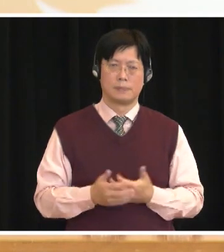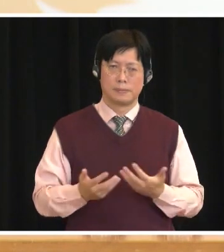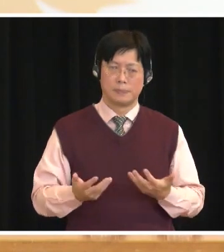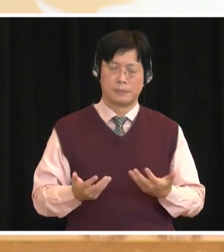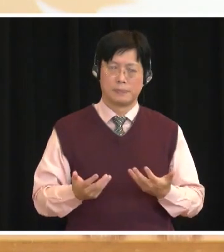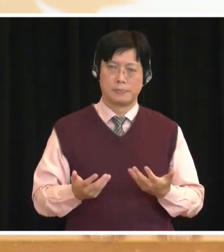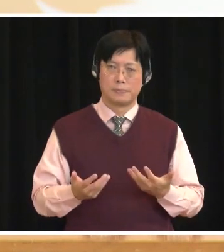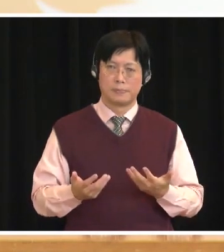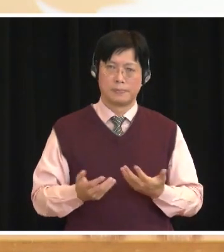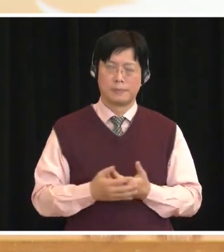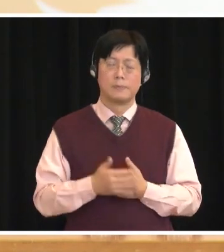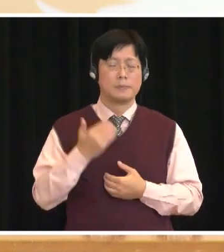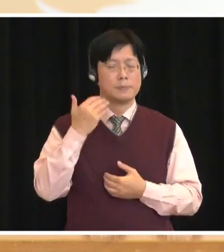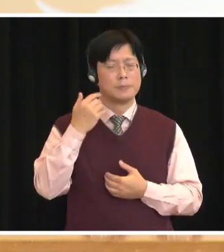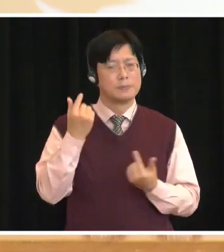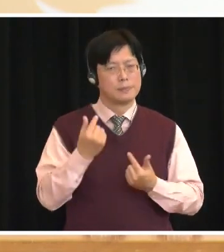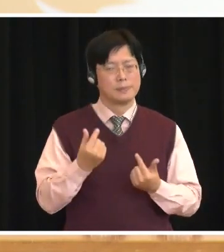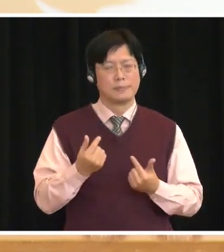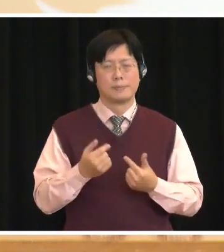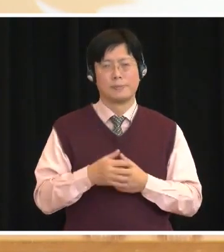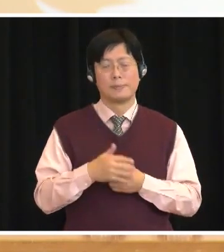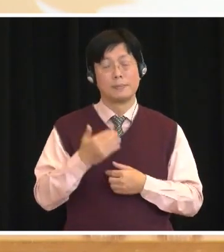possible?